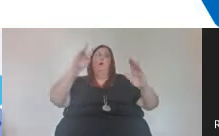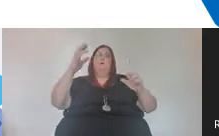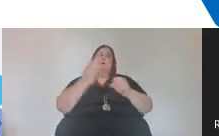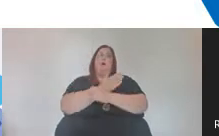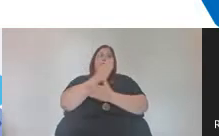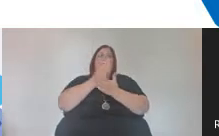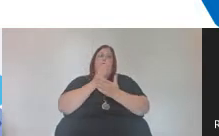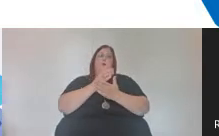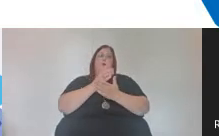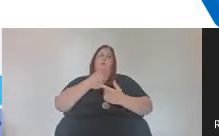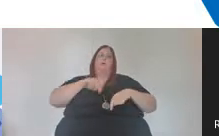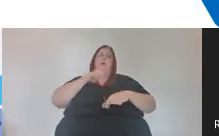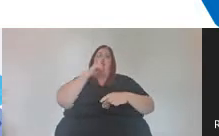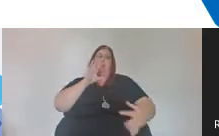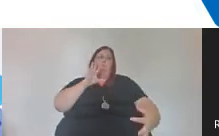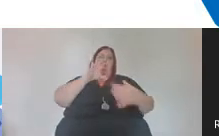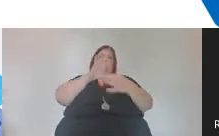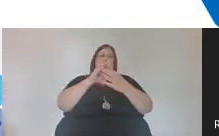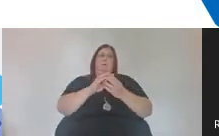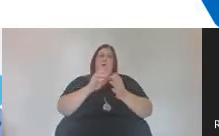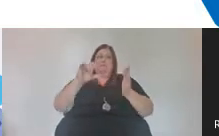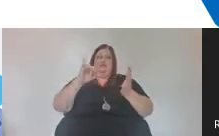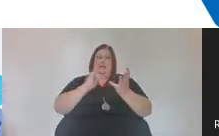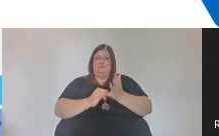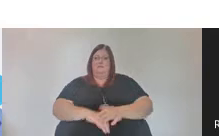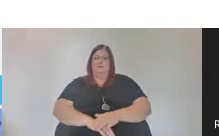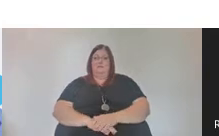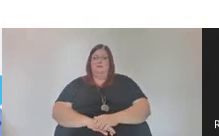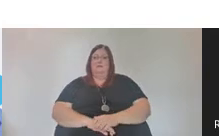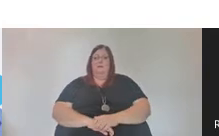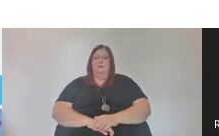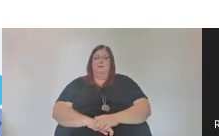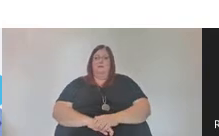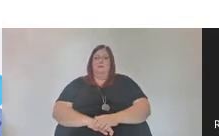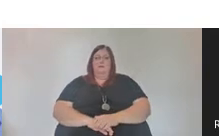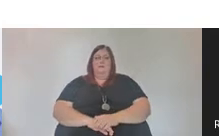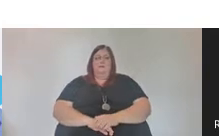into that wider ICS. Next slide, please.